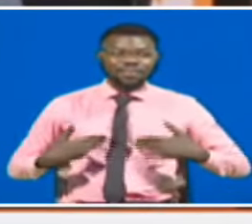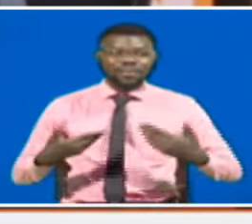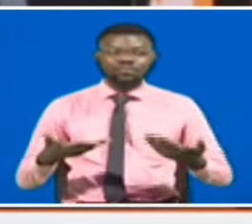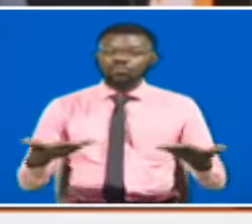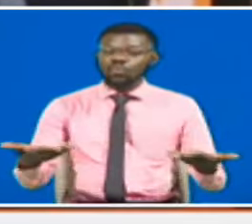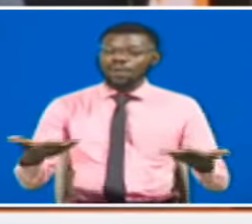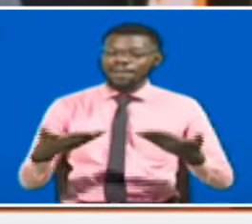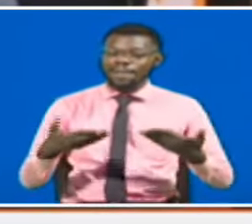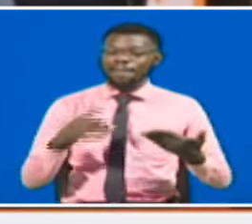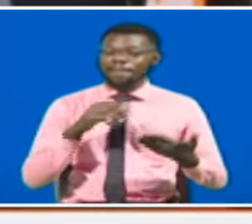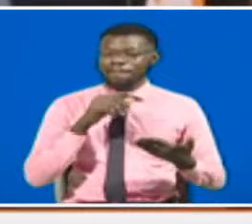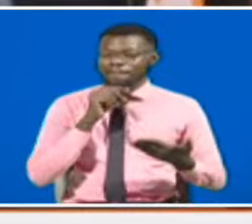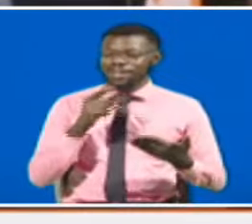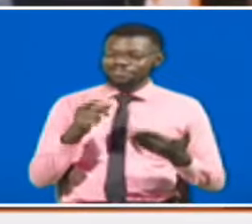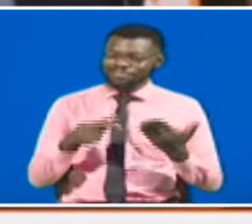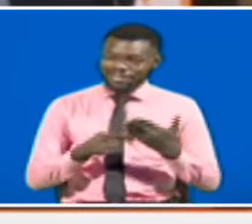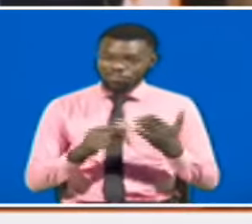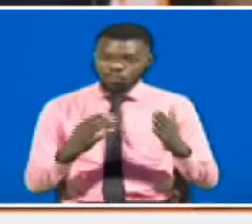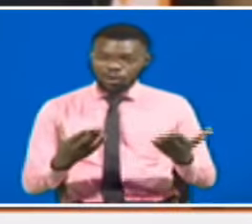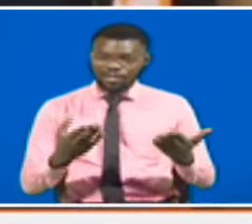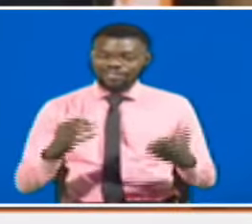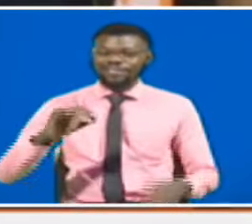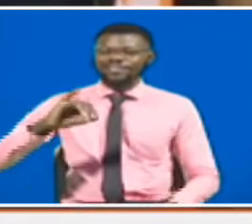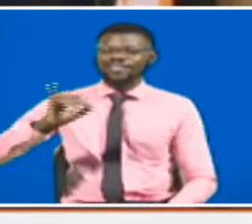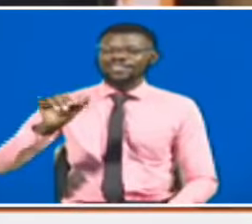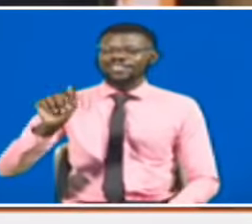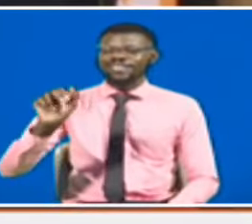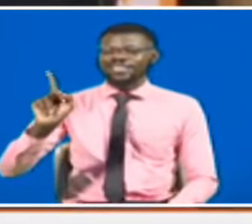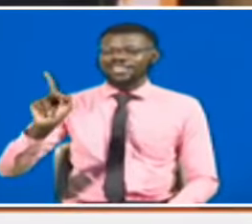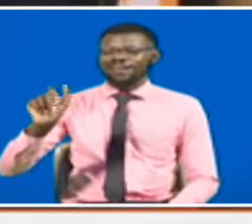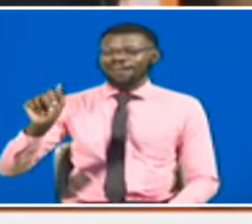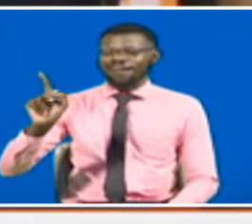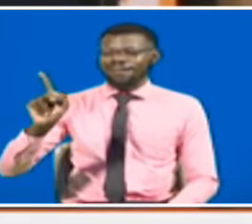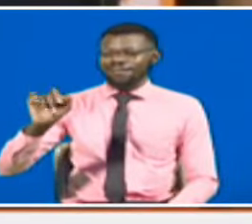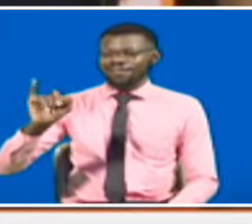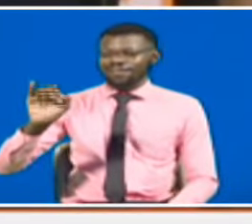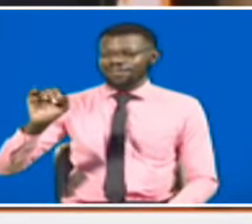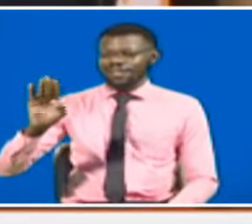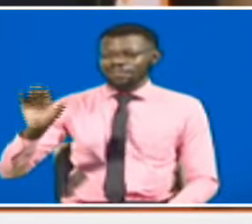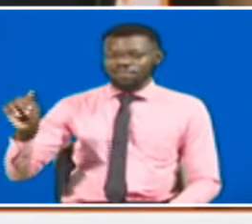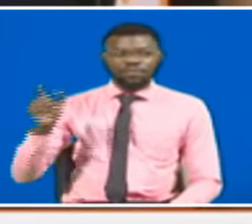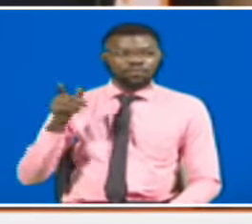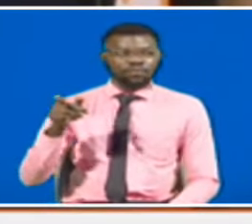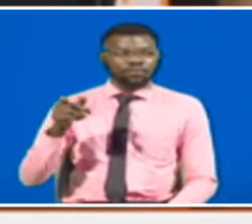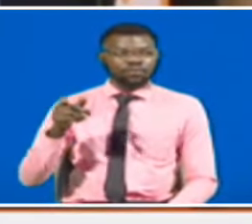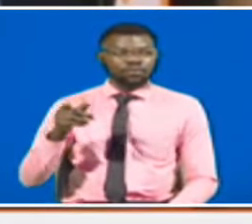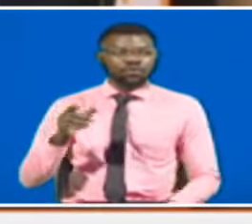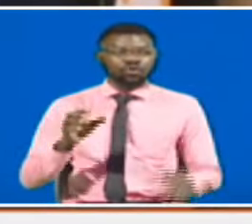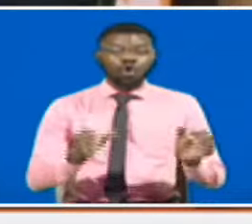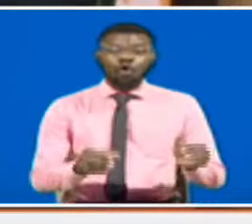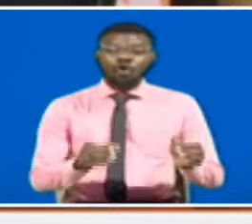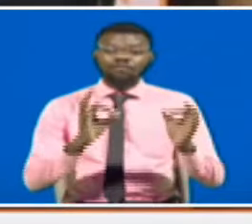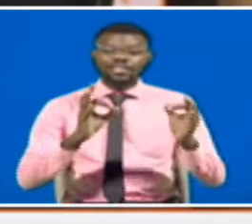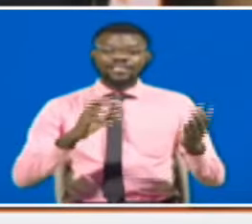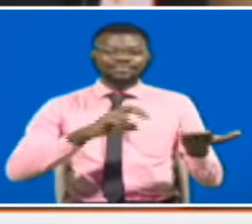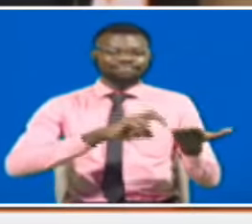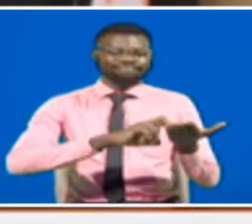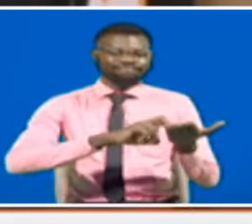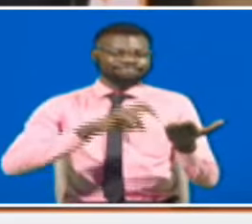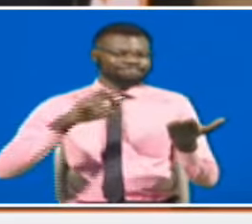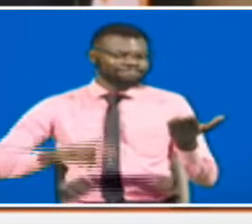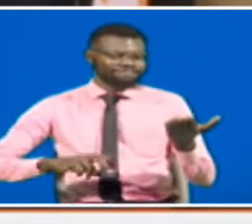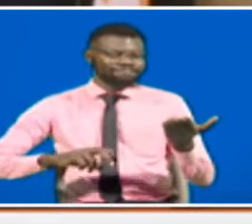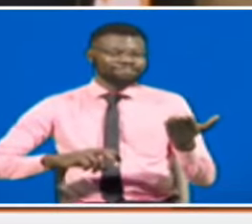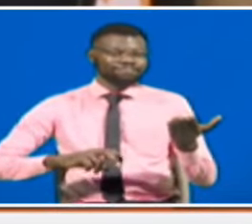Mr. Silas Jakakimba in its fold. Jakakimba has officially defected from the